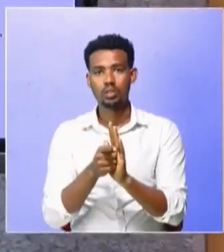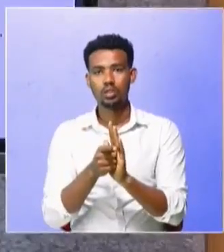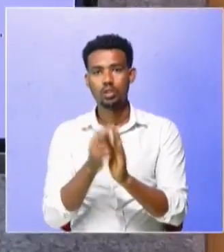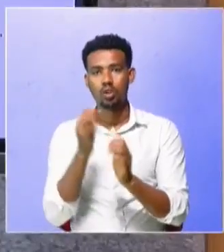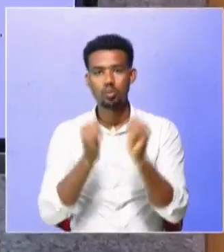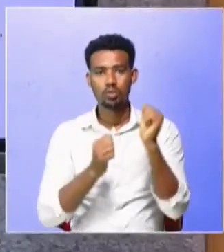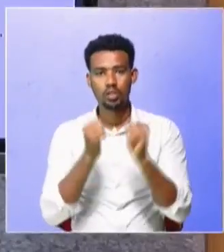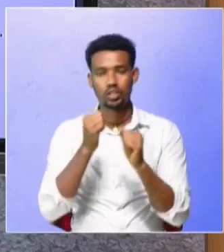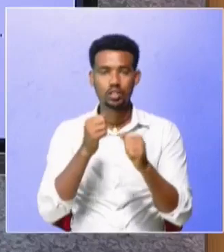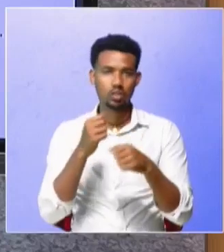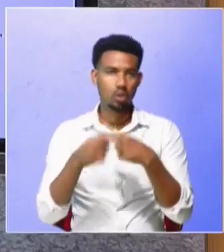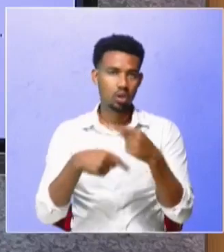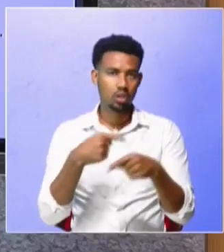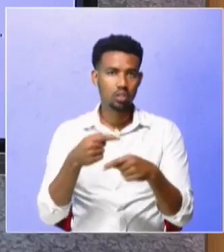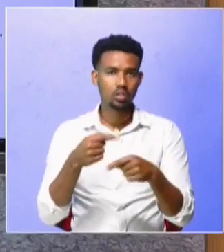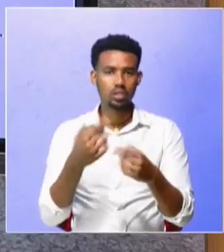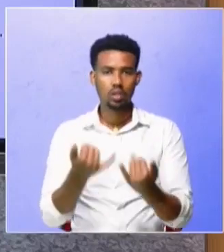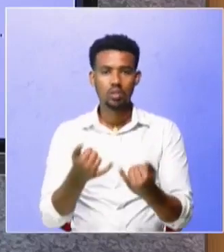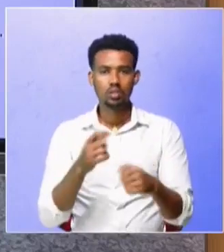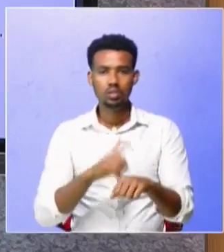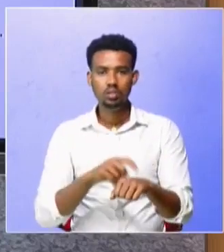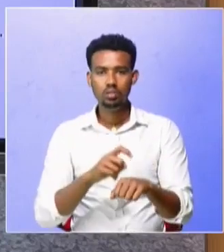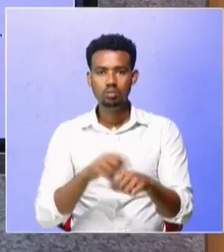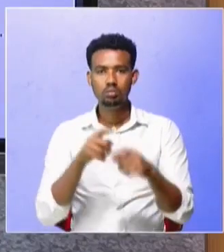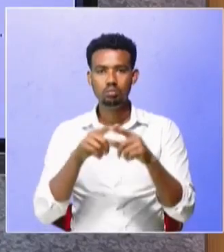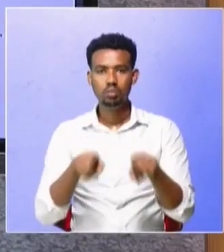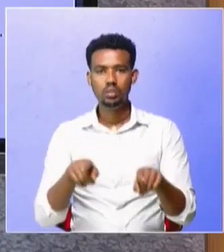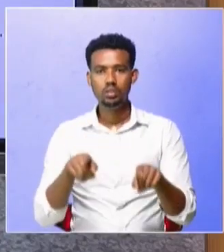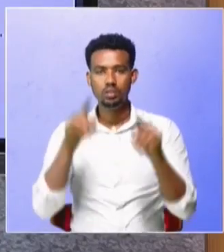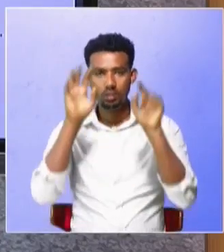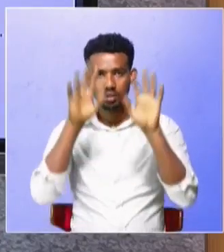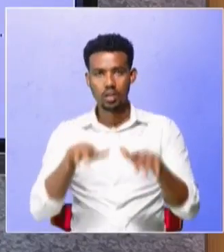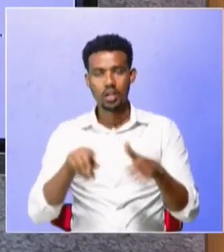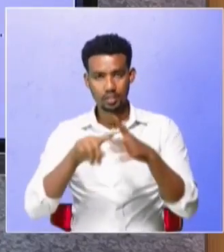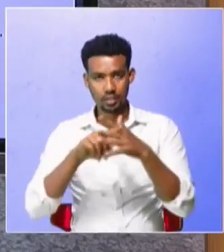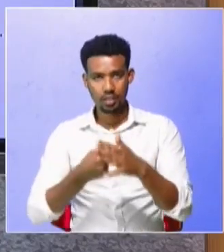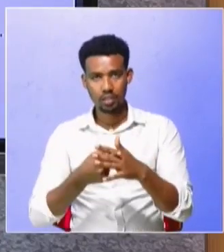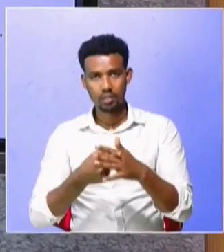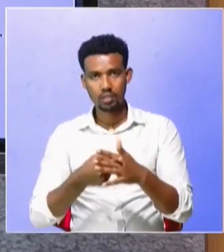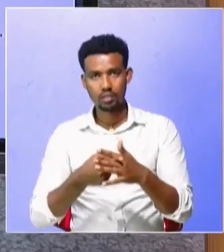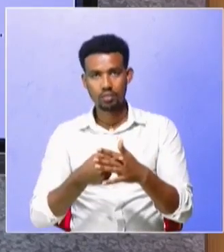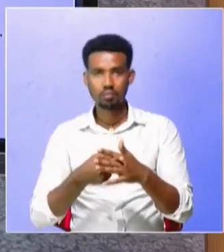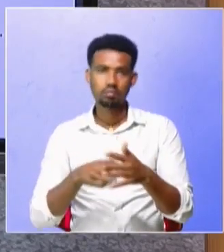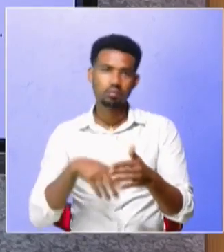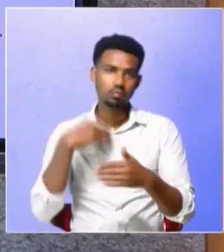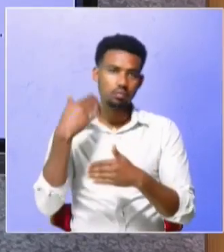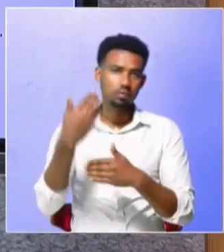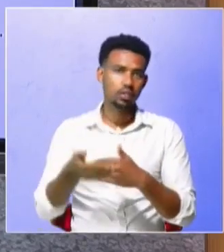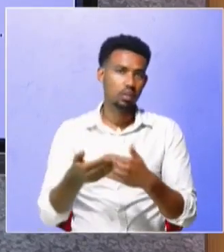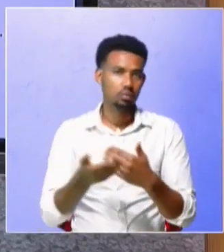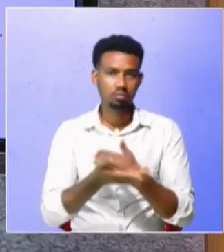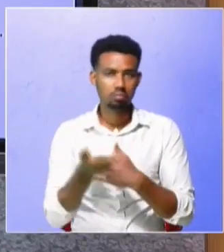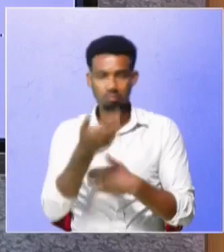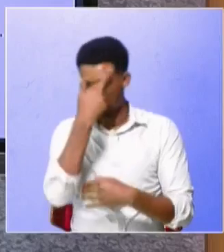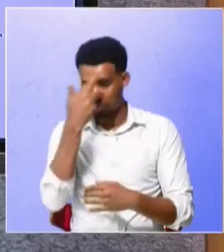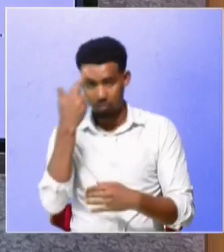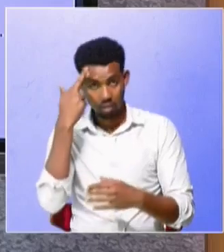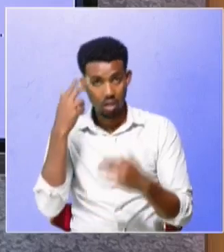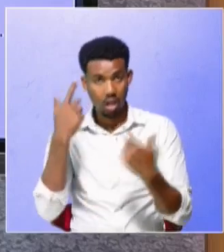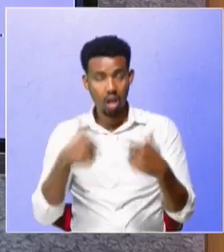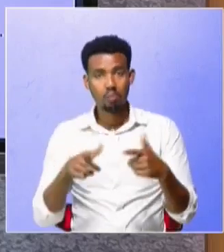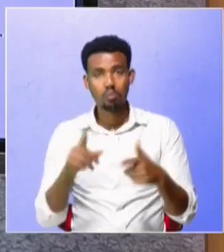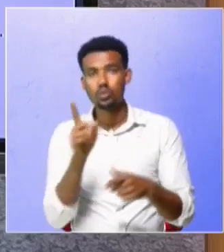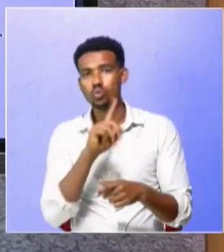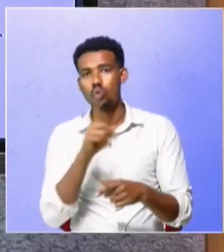competition going on at the moment, but rain started pouring. So if that is the case, what happens? We